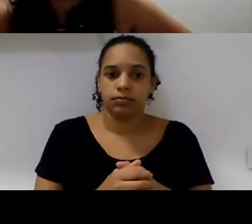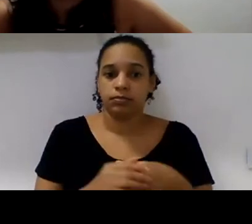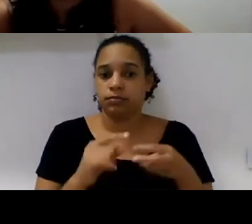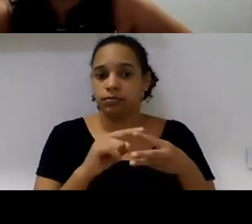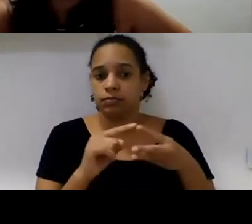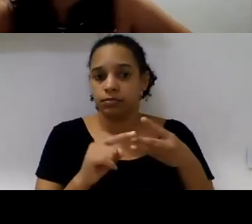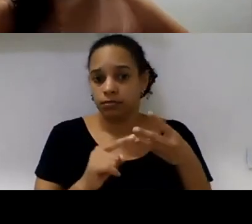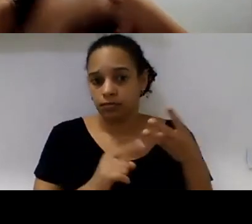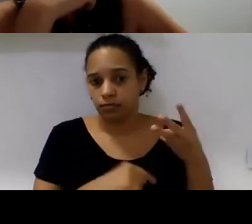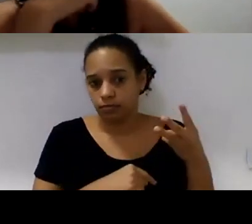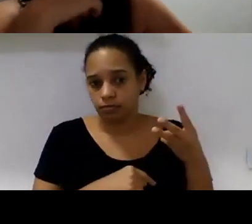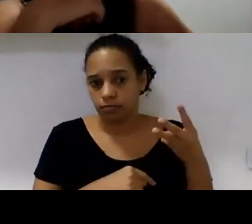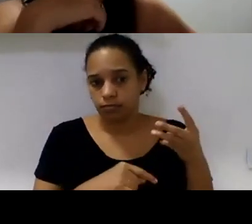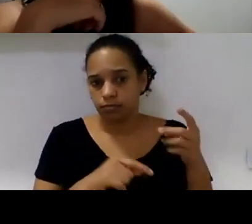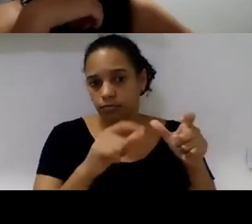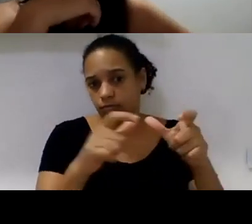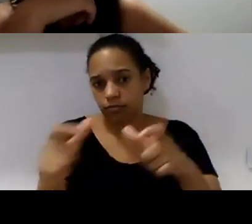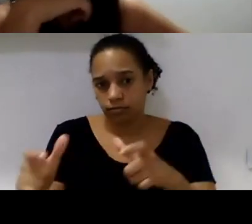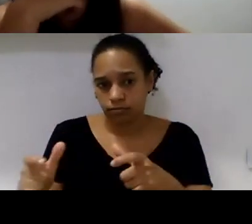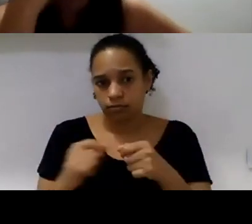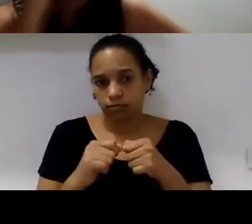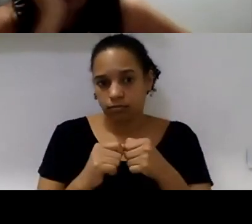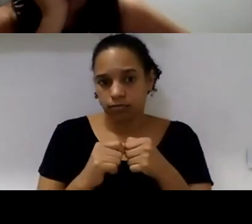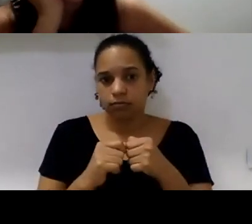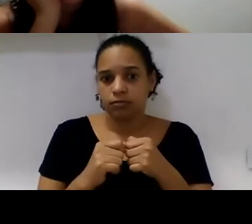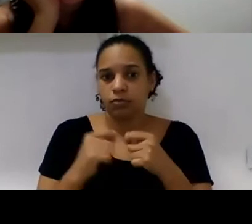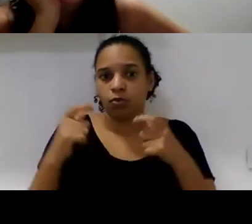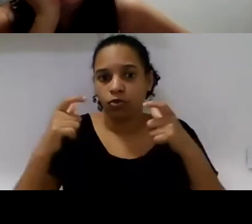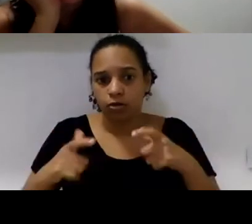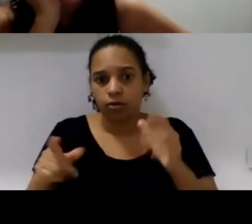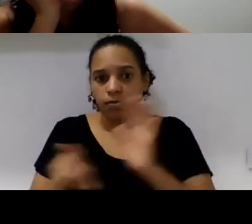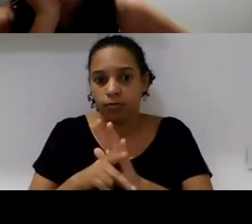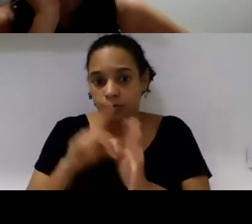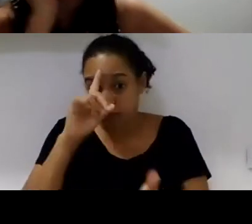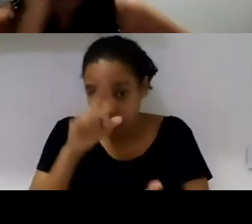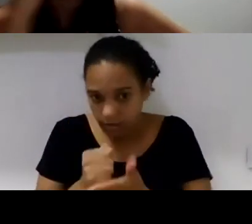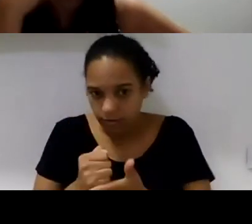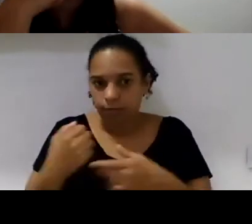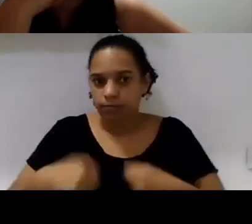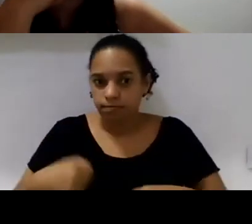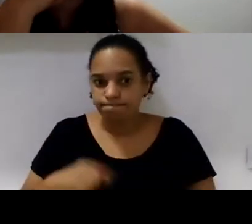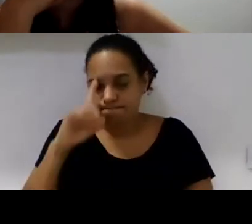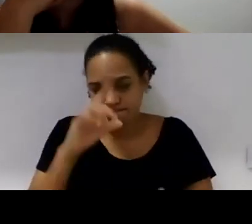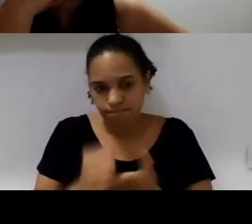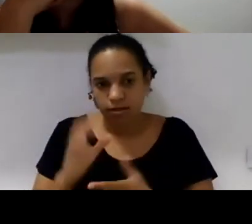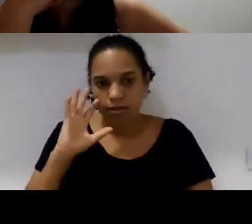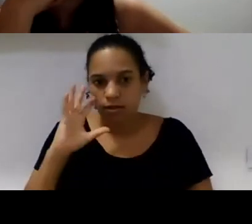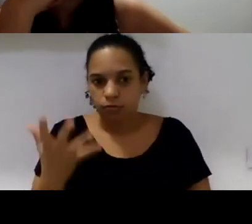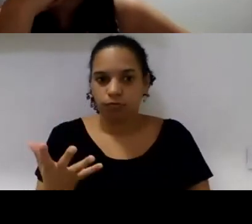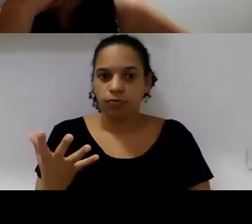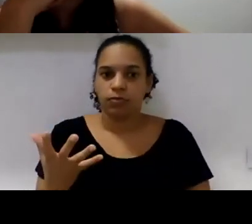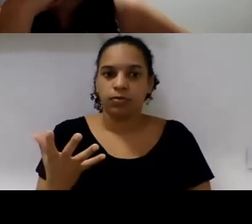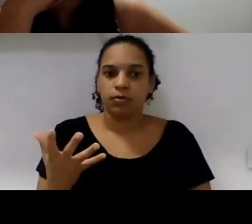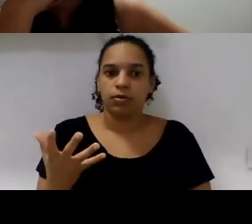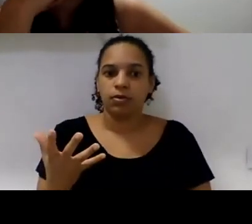Now, I don't say this is going to explain everything. It was necessary for me to understand the crisis on the left, which